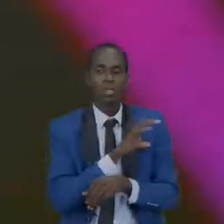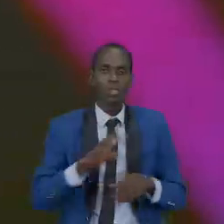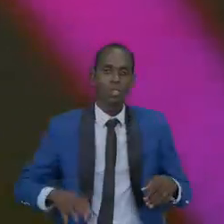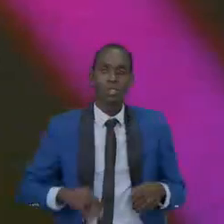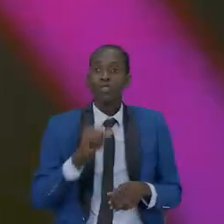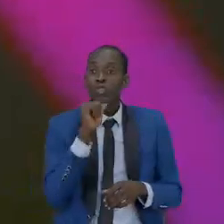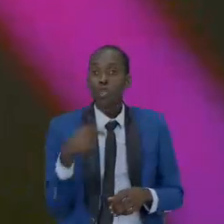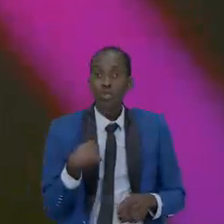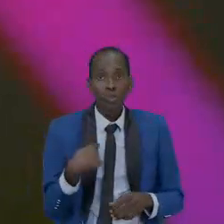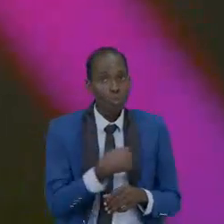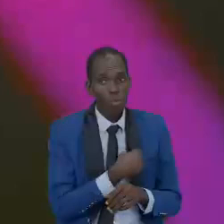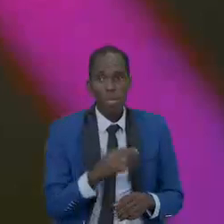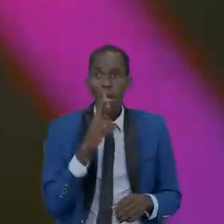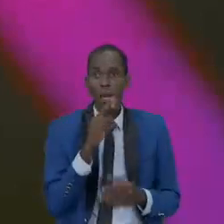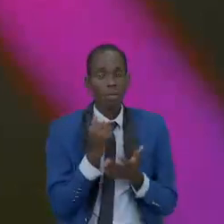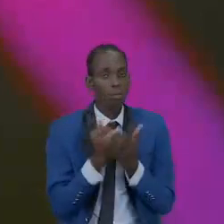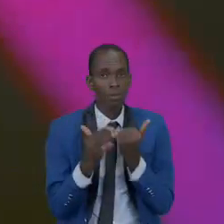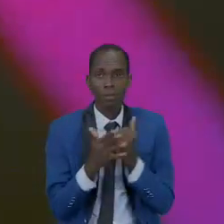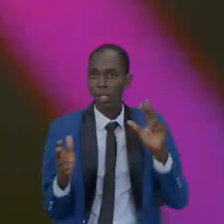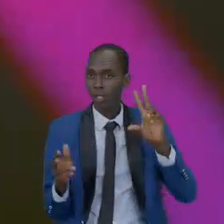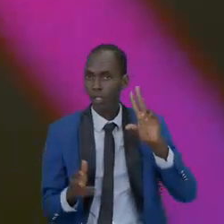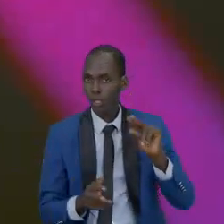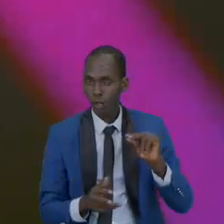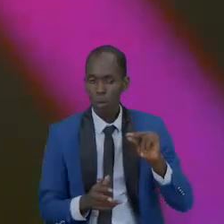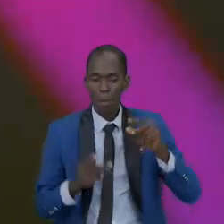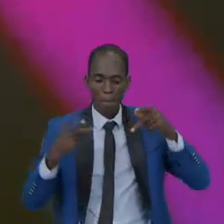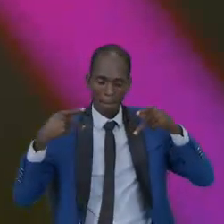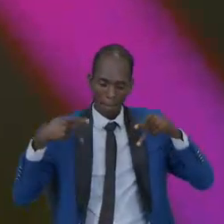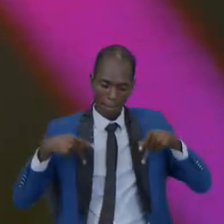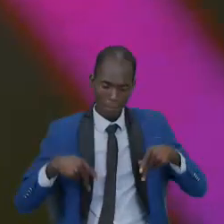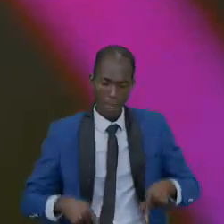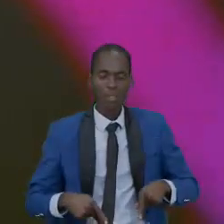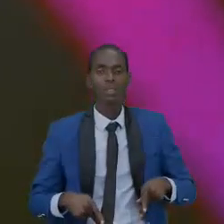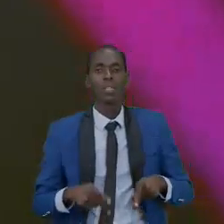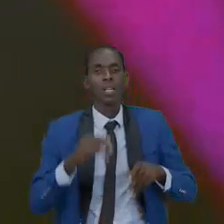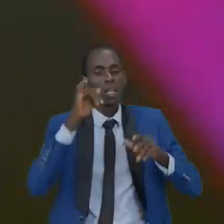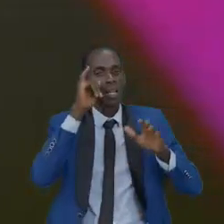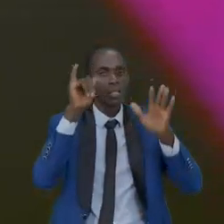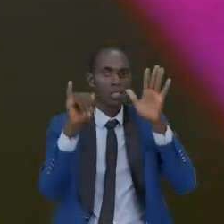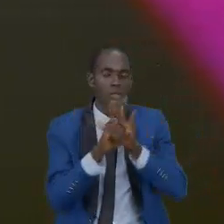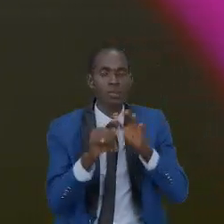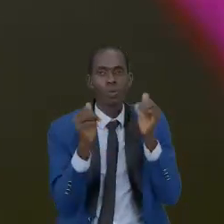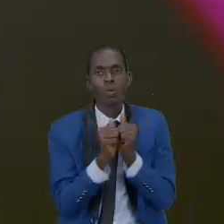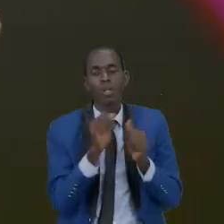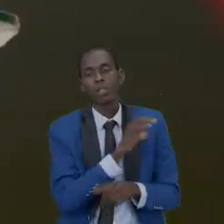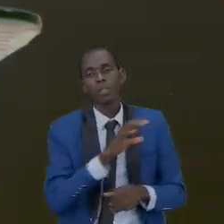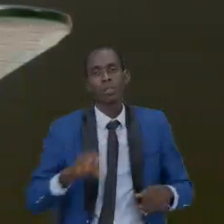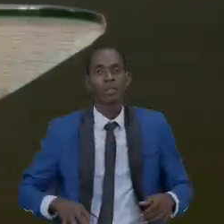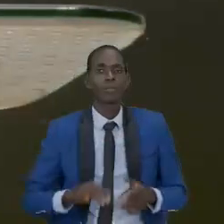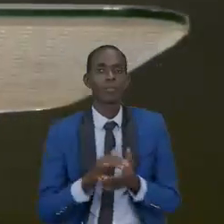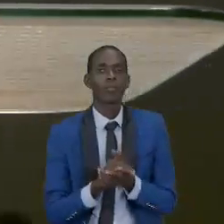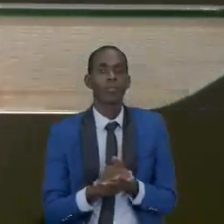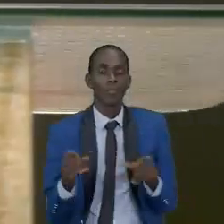we are crucified with Christ. Personal identification with Christ. As